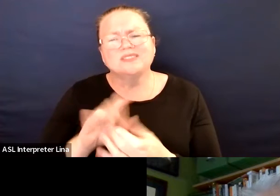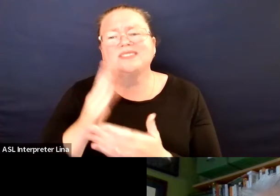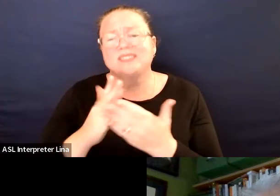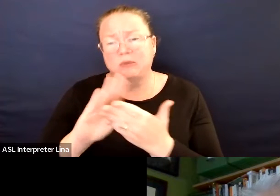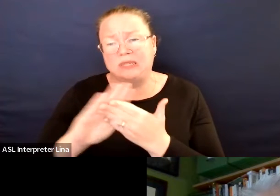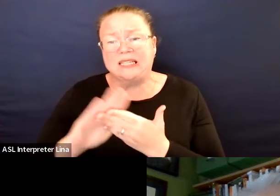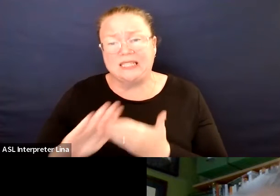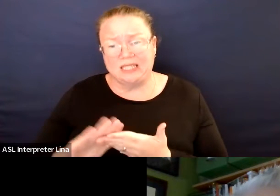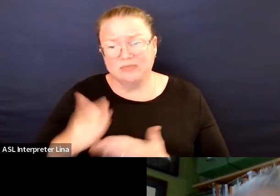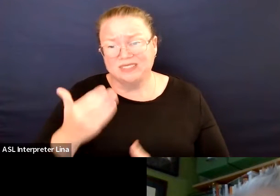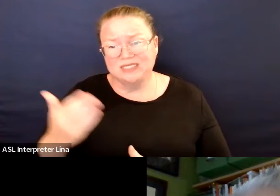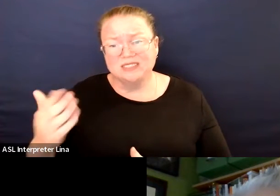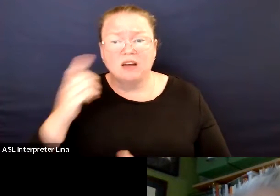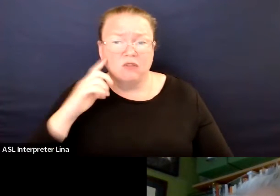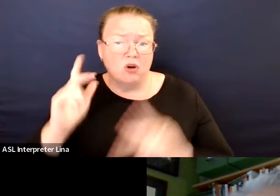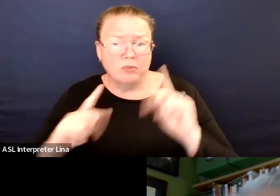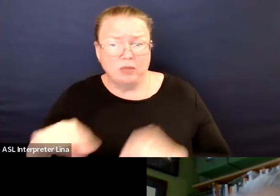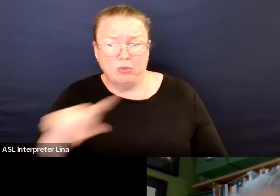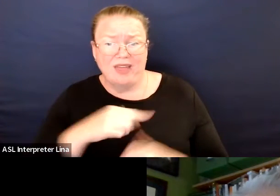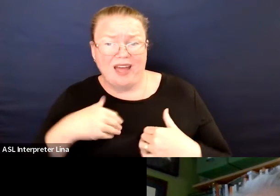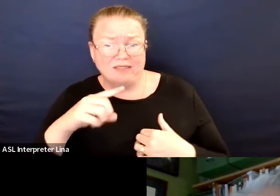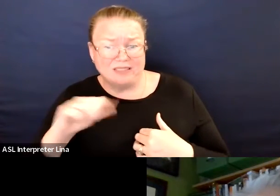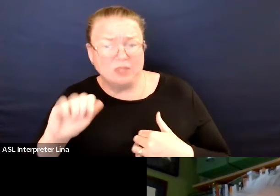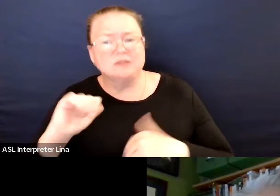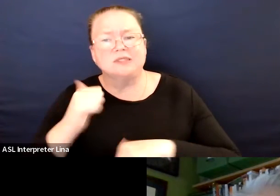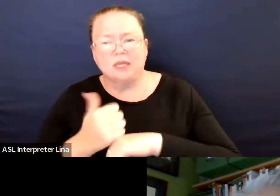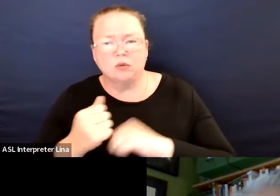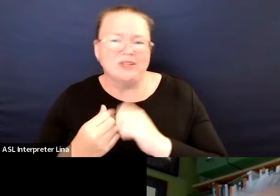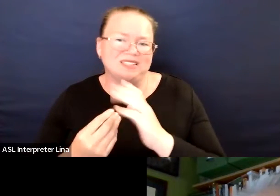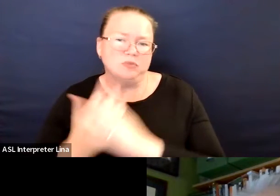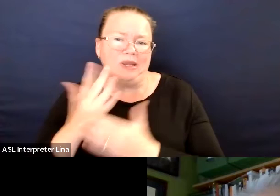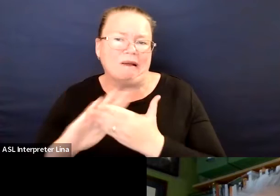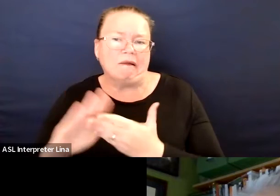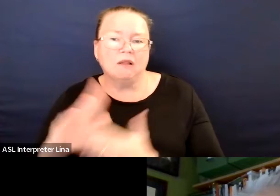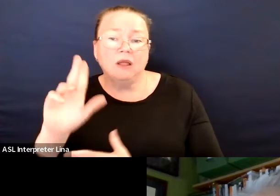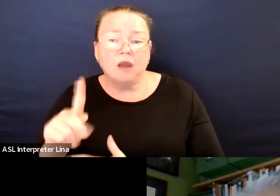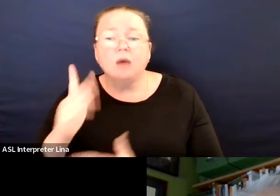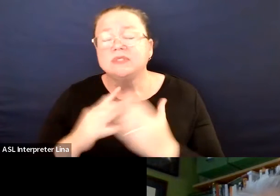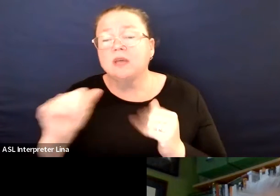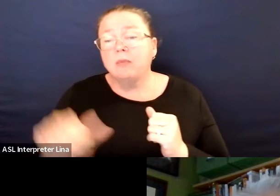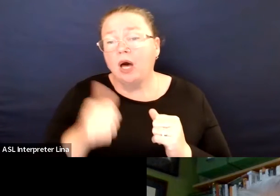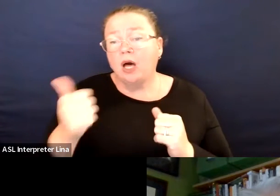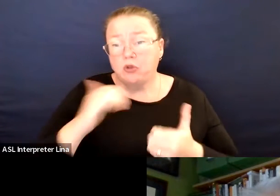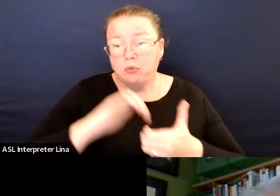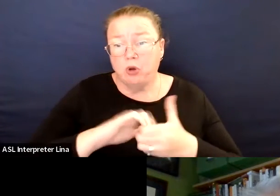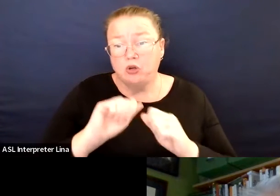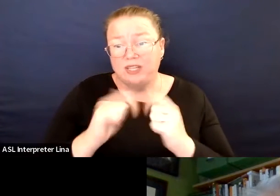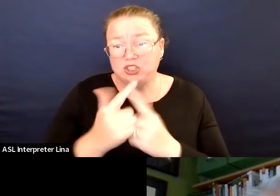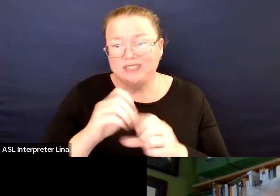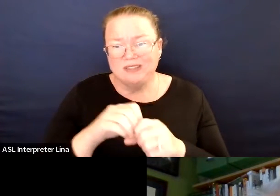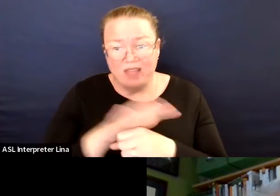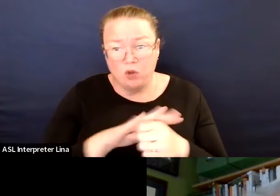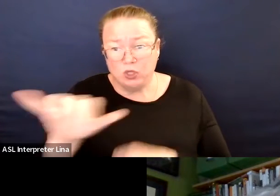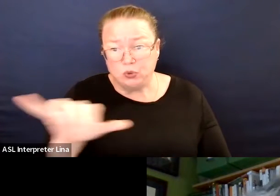cleanup stuff for individuals with disabilities. We're coordinating around spring cleanup with a couple other partner agencies in our area. So